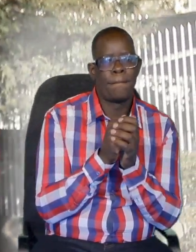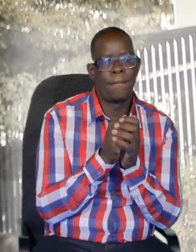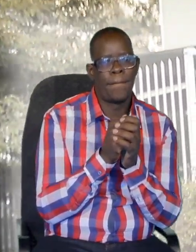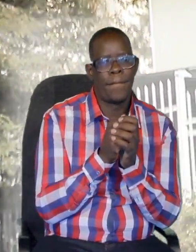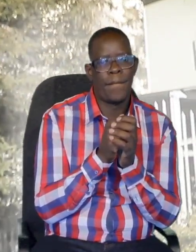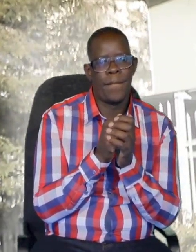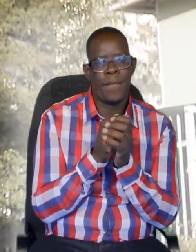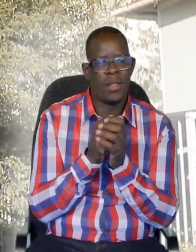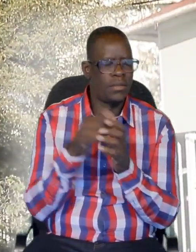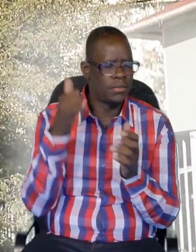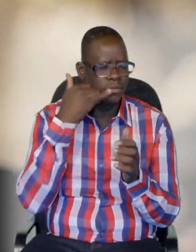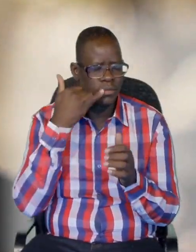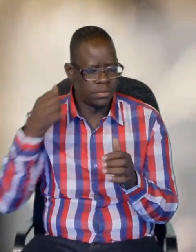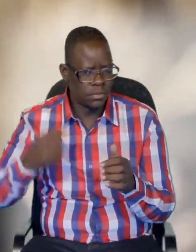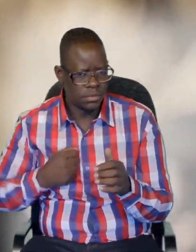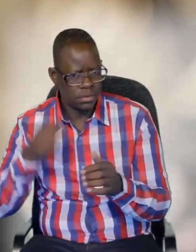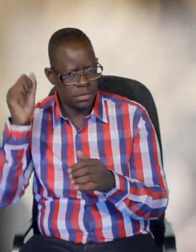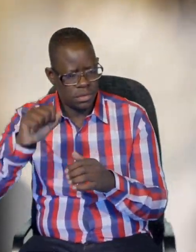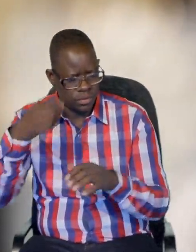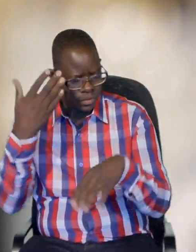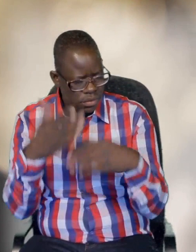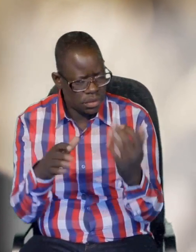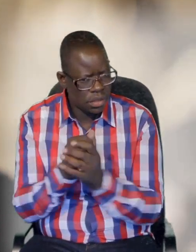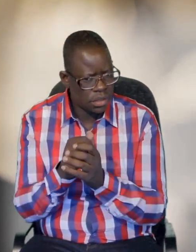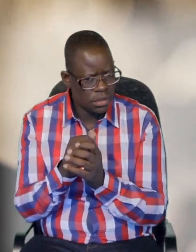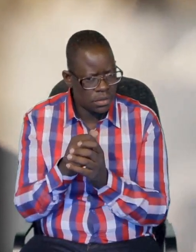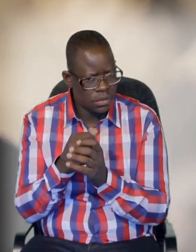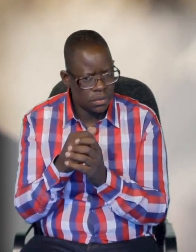Hi, ma'am. Yes, we are done.